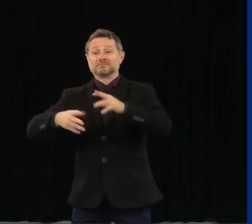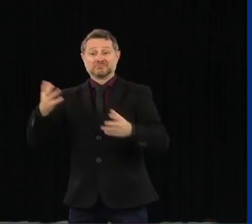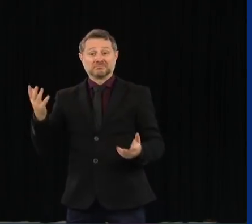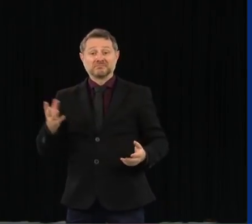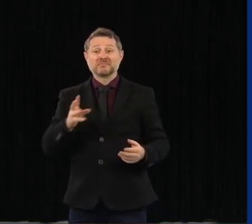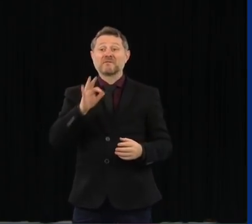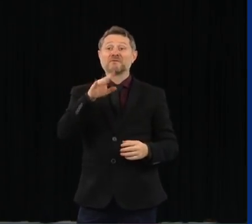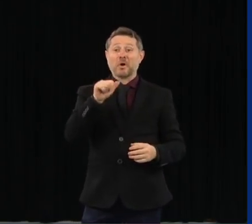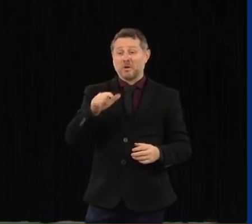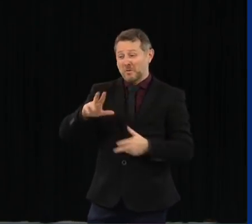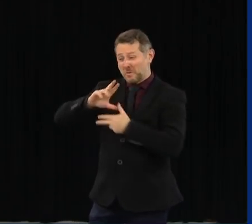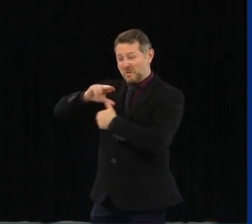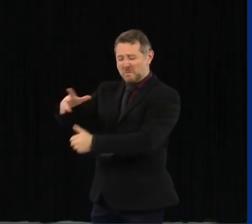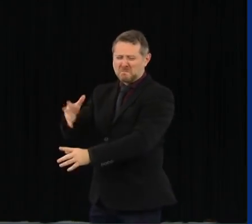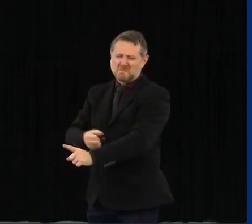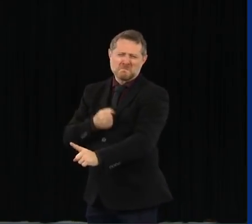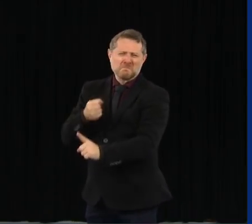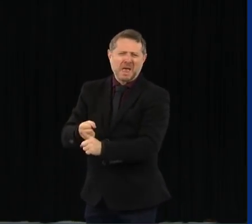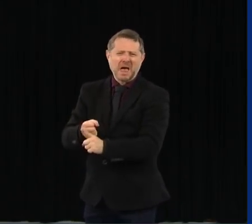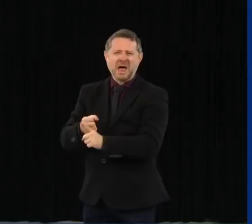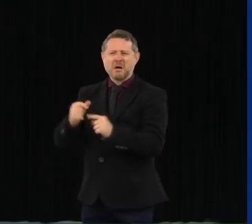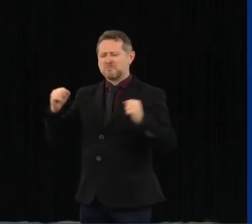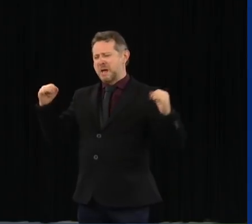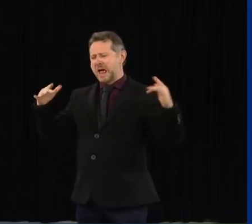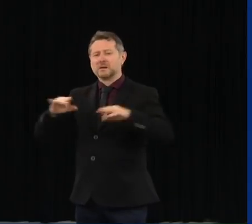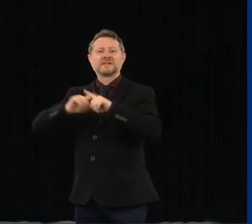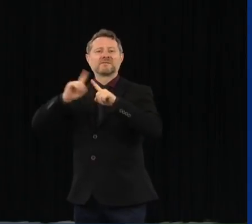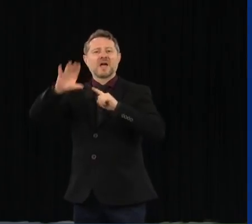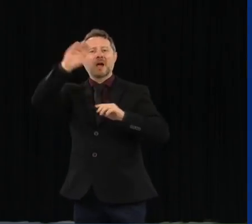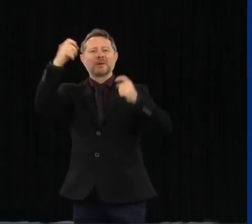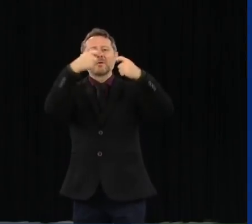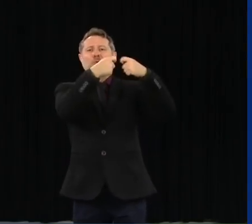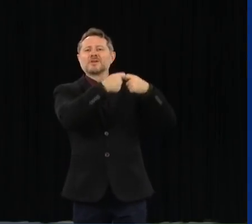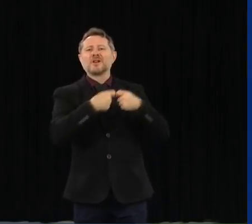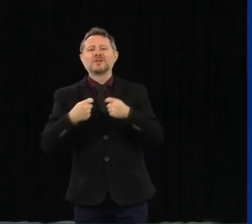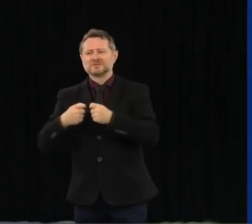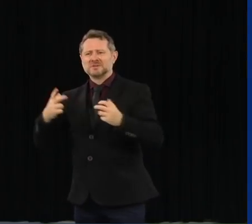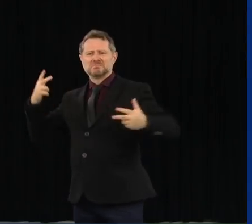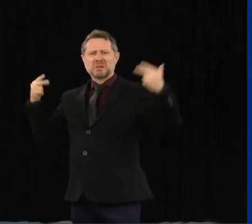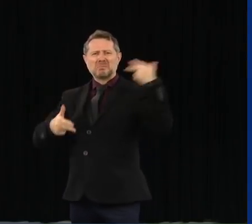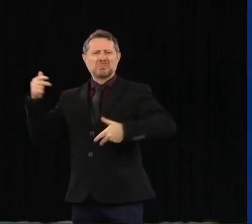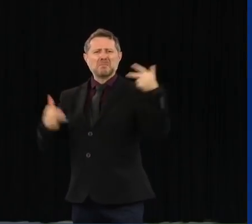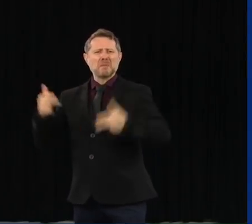a hurricane, what do? We get in the trucks, everybody drives down to Florida.